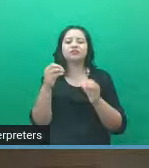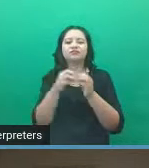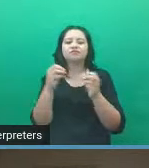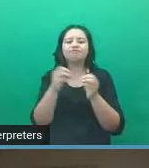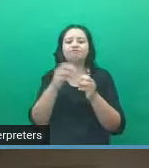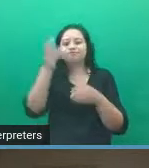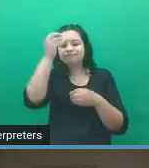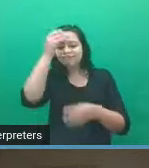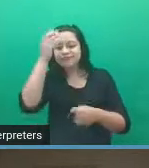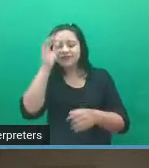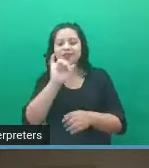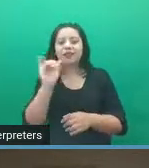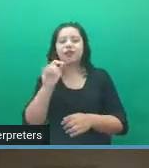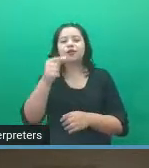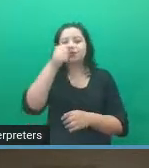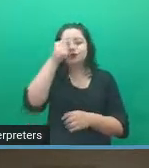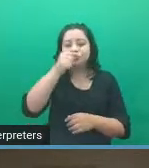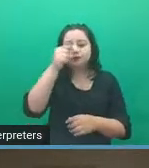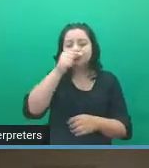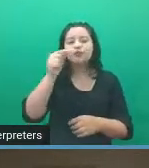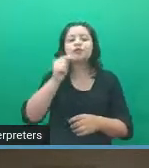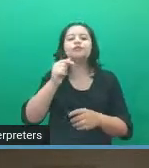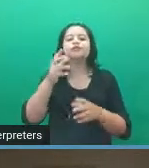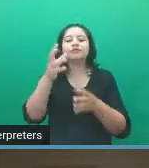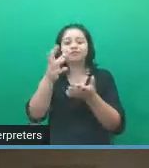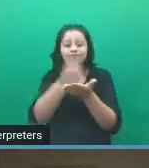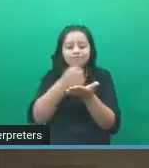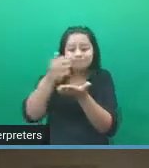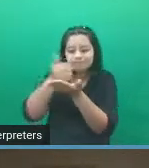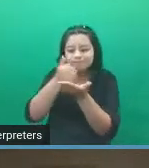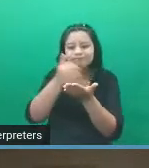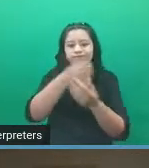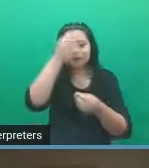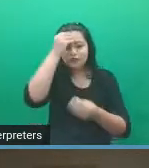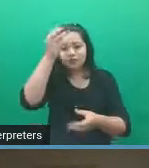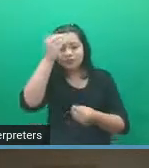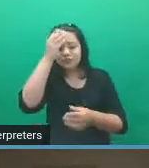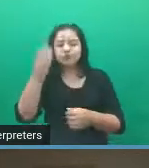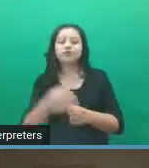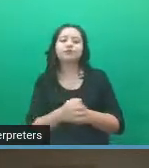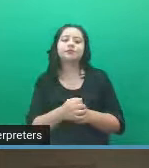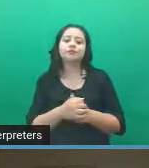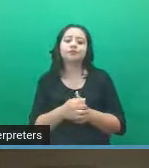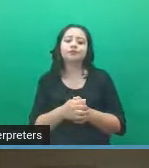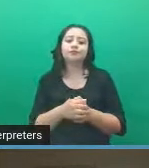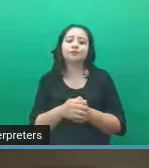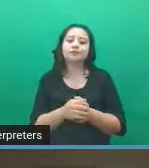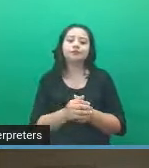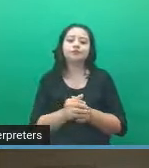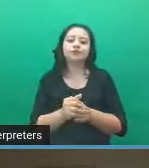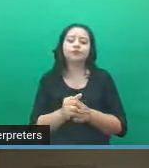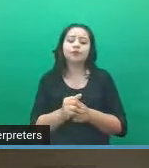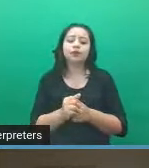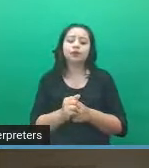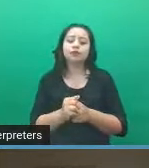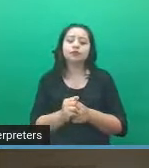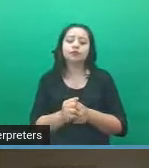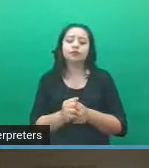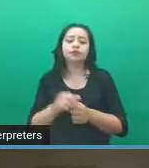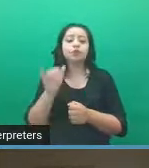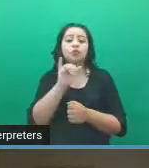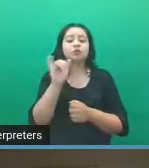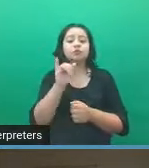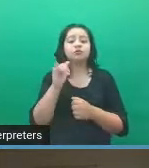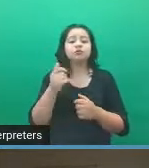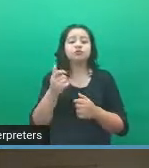such as using a Google form to gather information or Google Doc to collaborate during a program. You can use polls and surveys